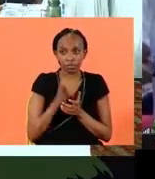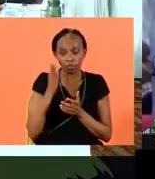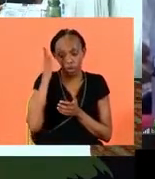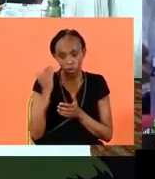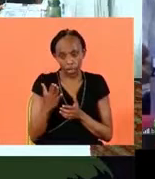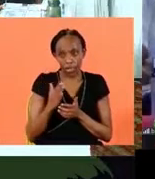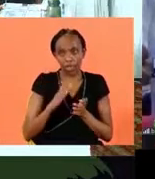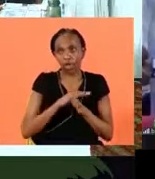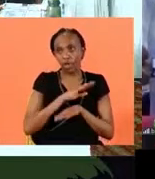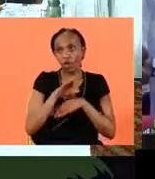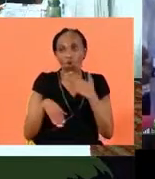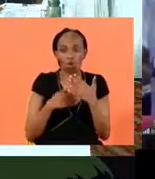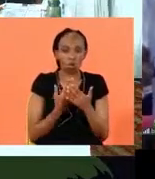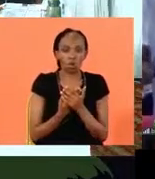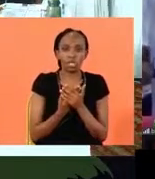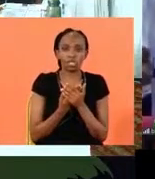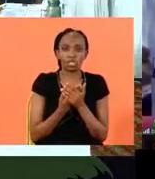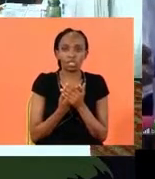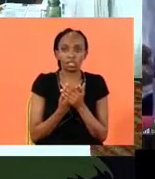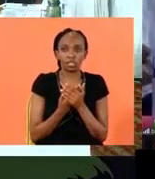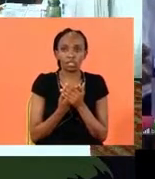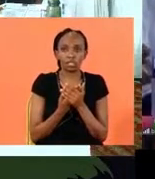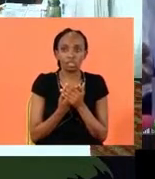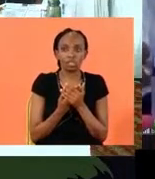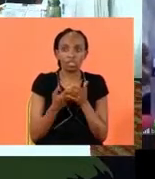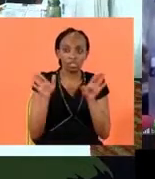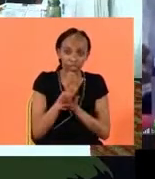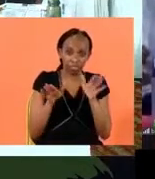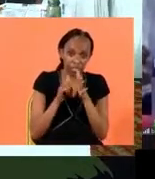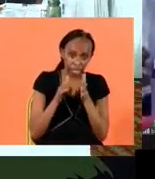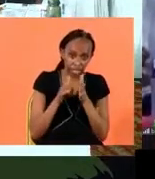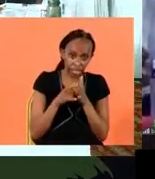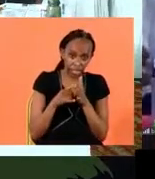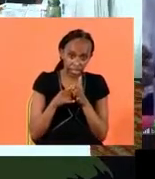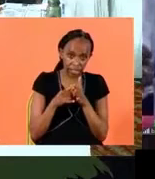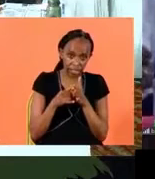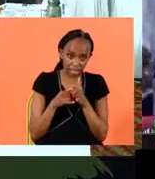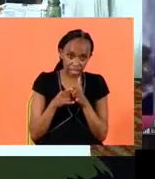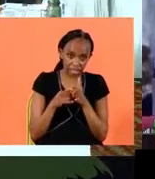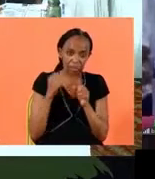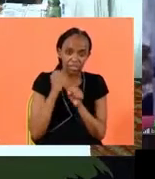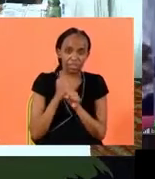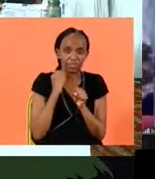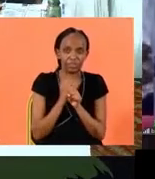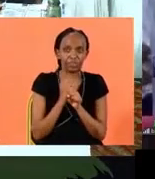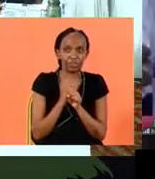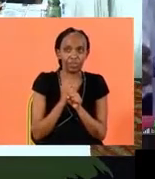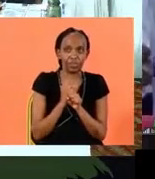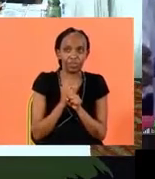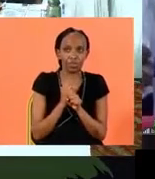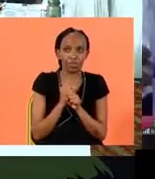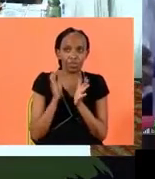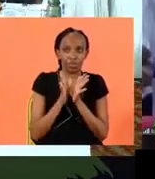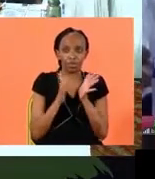because all for everything that has to be done, the population